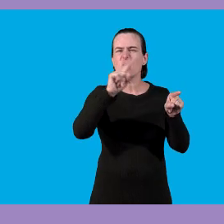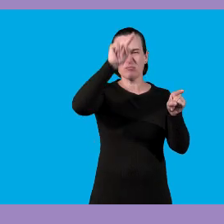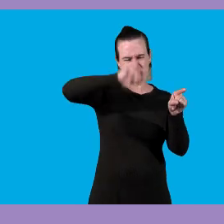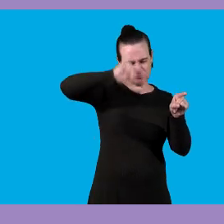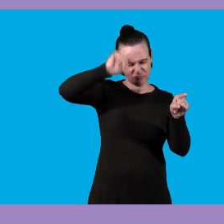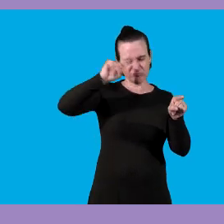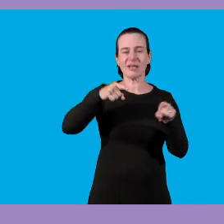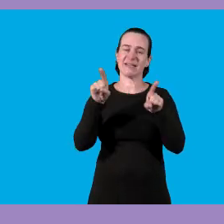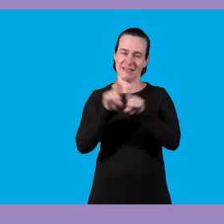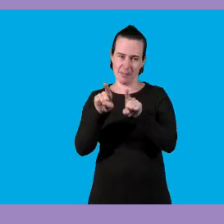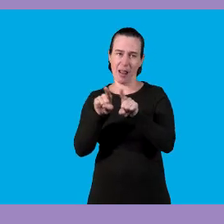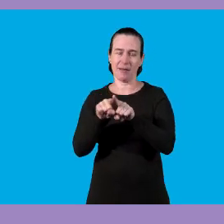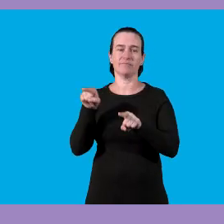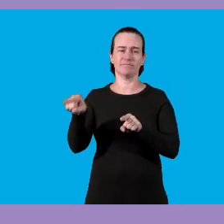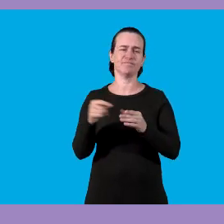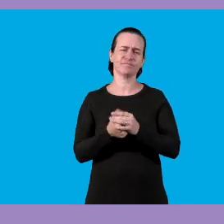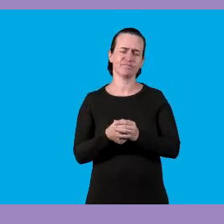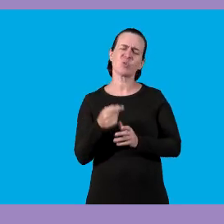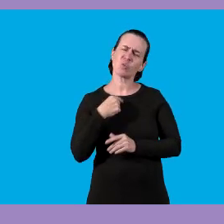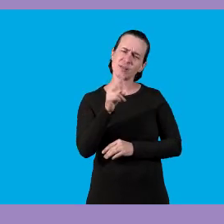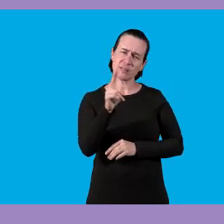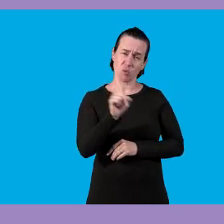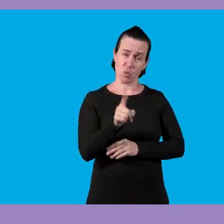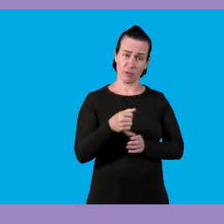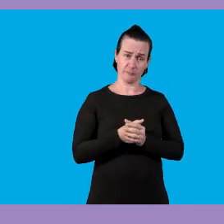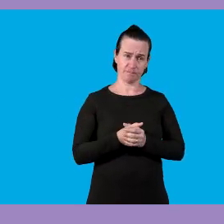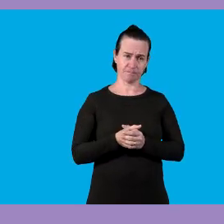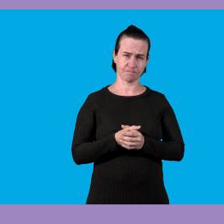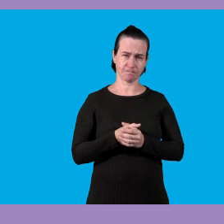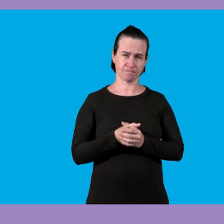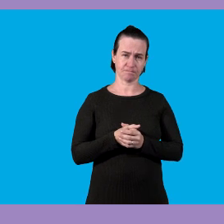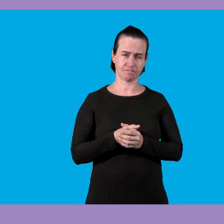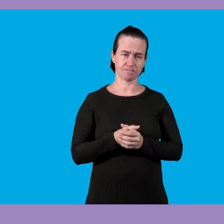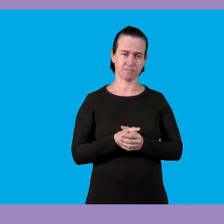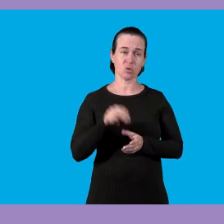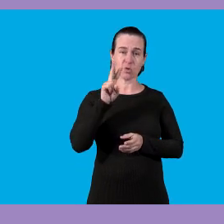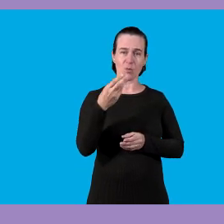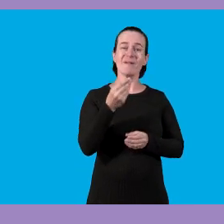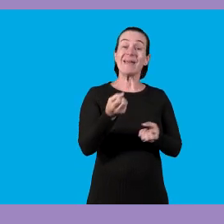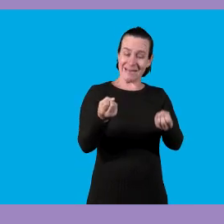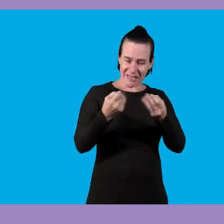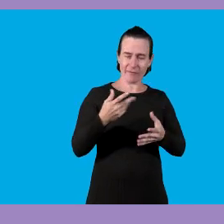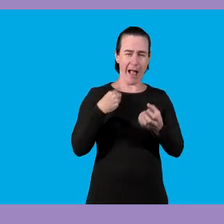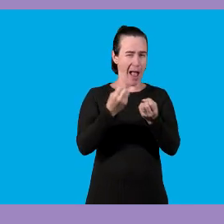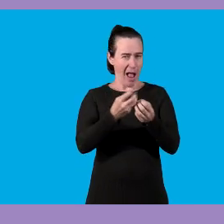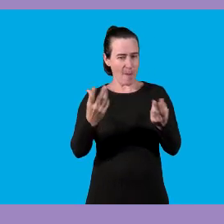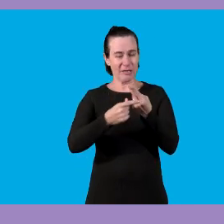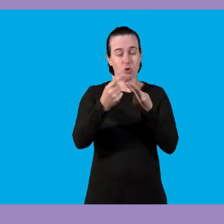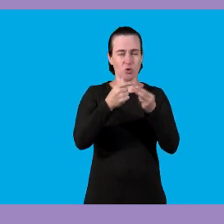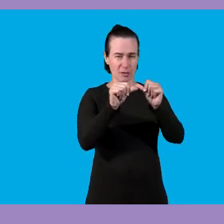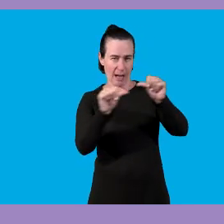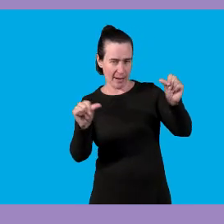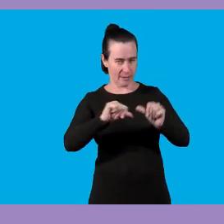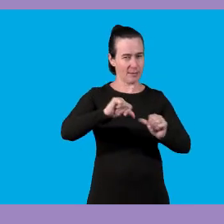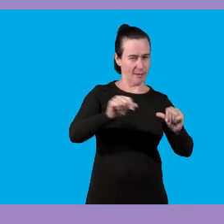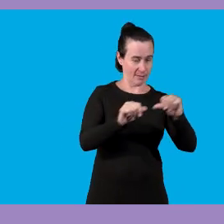Let's look at the two triangles, and what do you see in our markings? You see that the sides have been marked. So let's look at